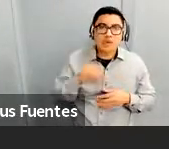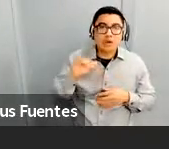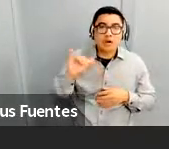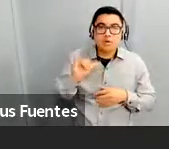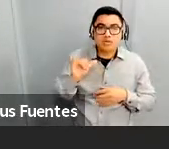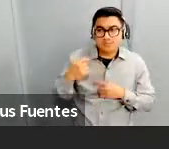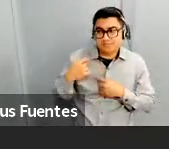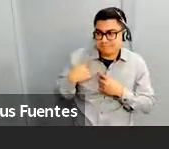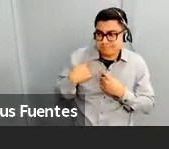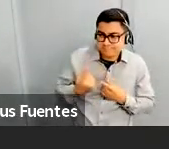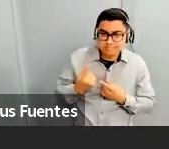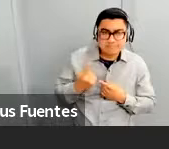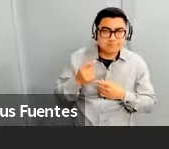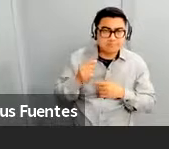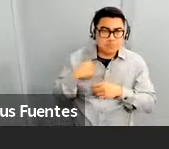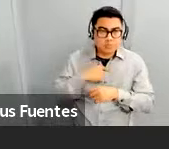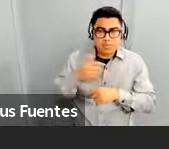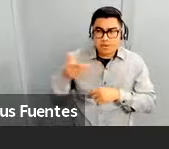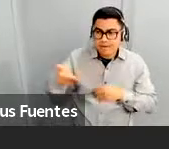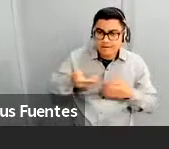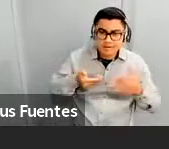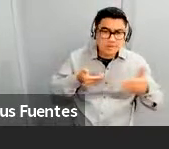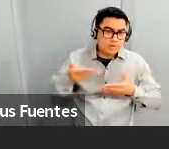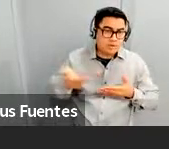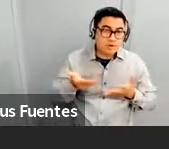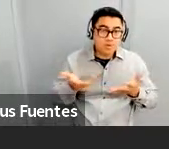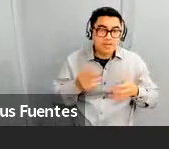our stakeholders. And